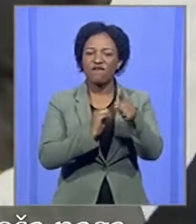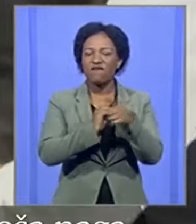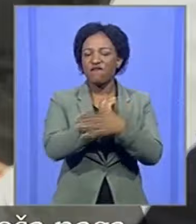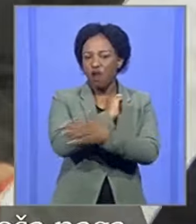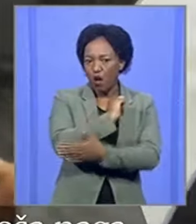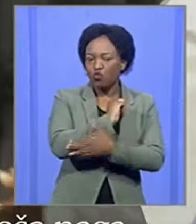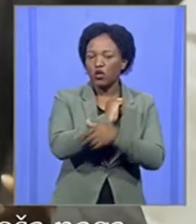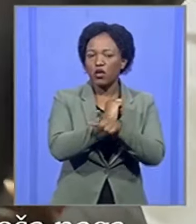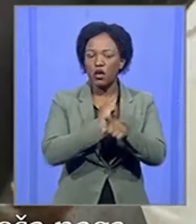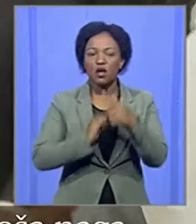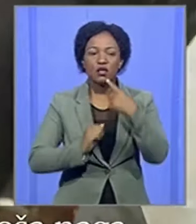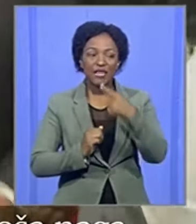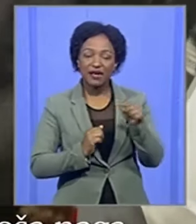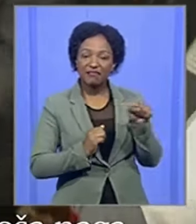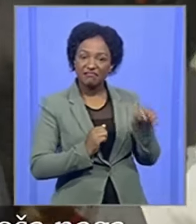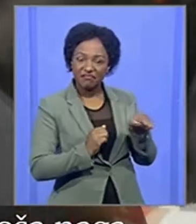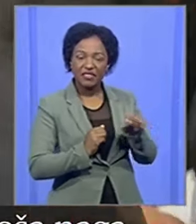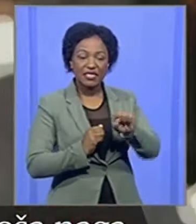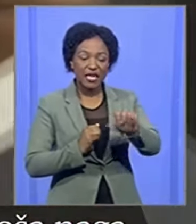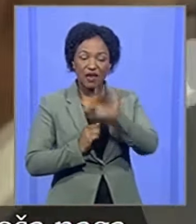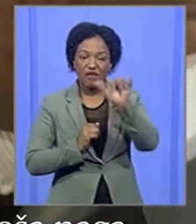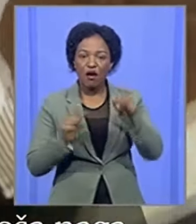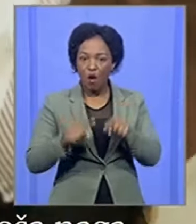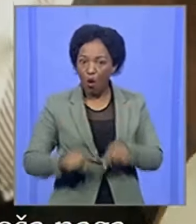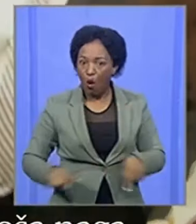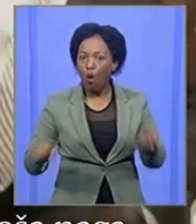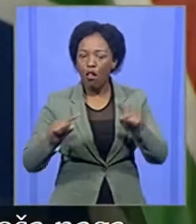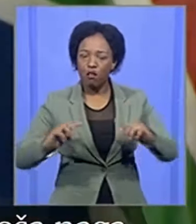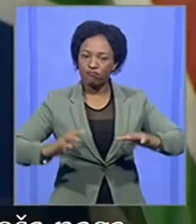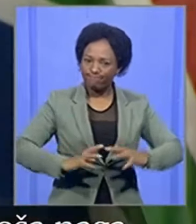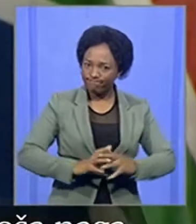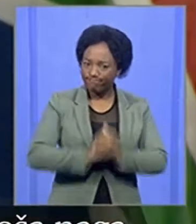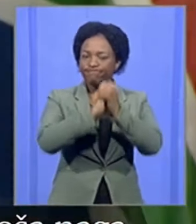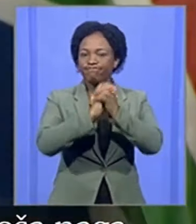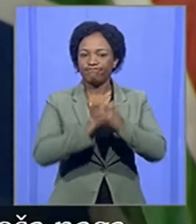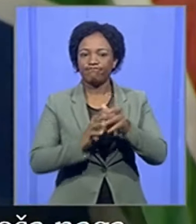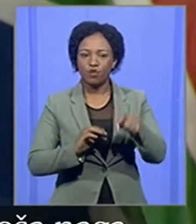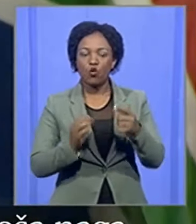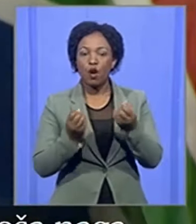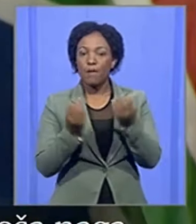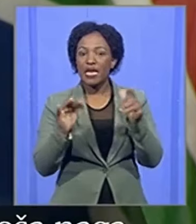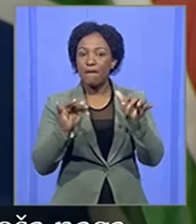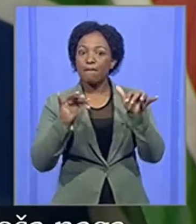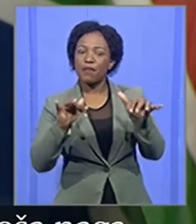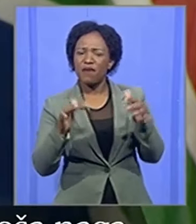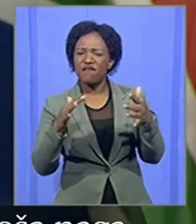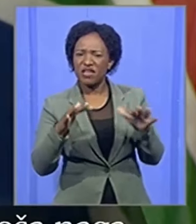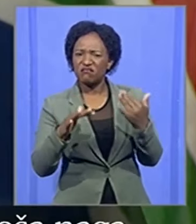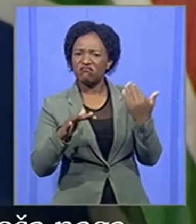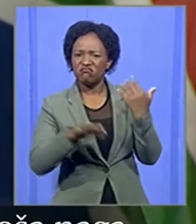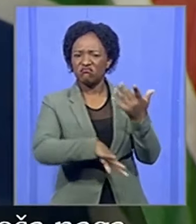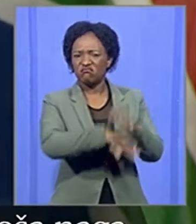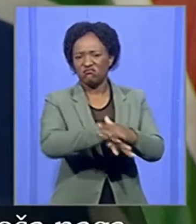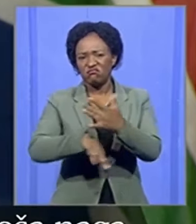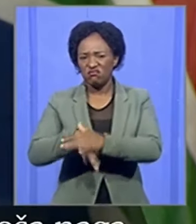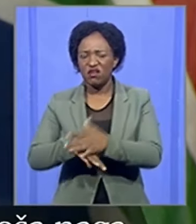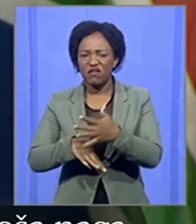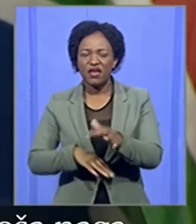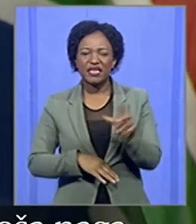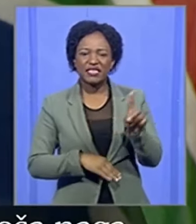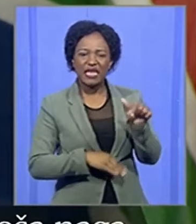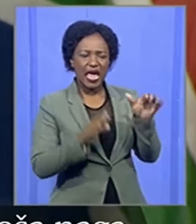maAfrika Borwa ka moka ga ona a swanetše go kopantšhwa ke flaga ye ka ge batho ba bolaetšwe se. O re papatšo ya DA ga